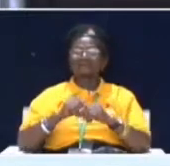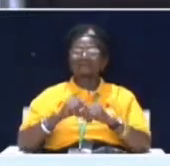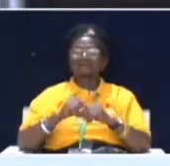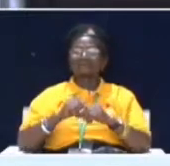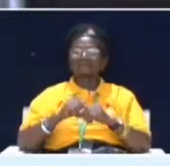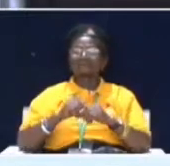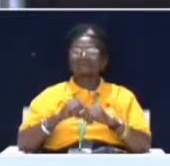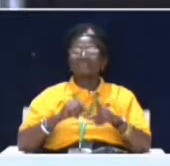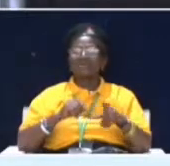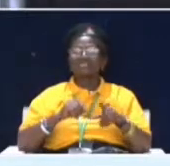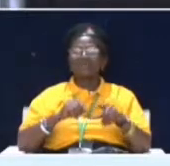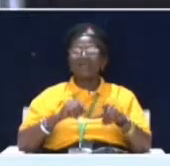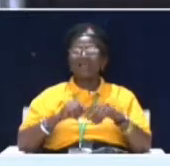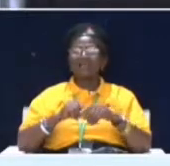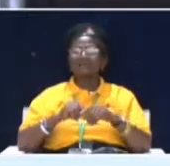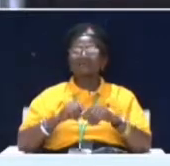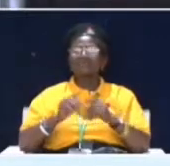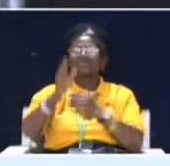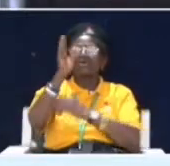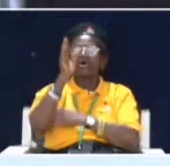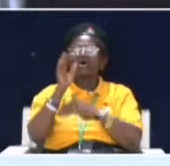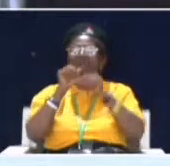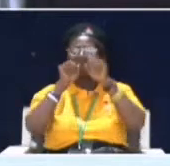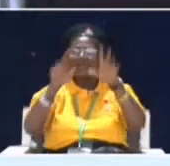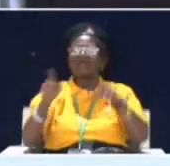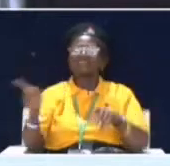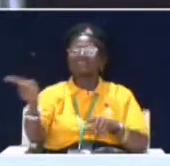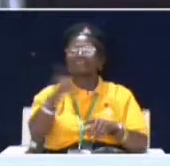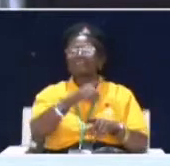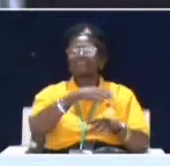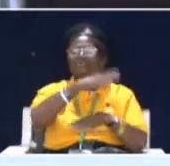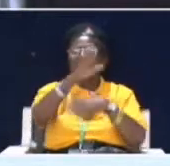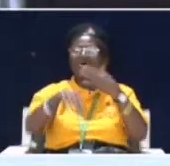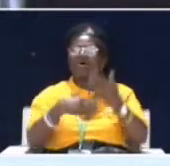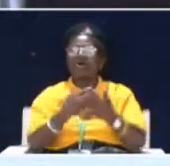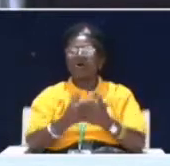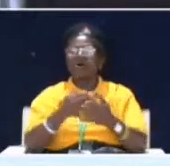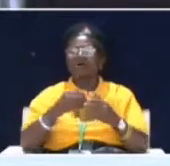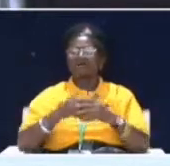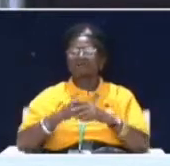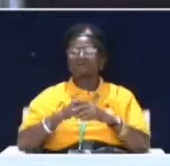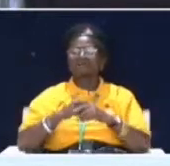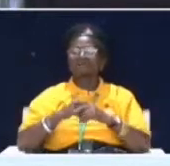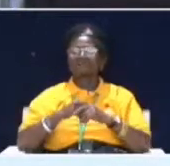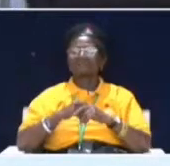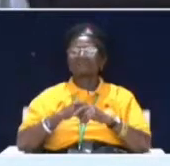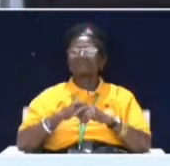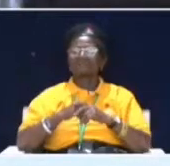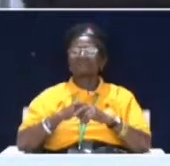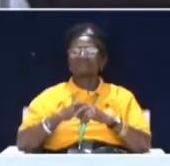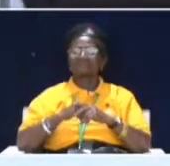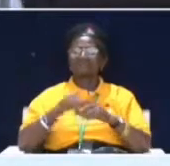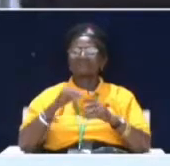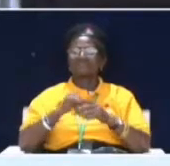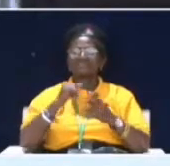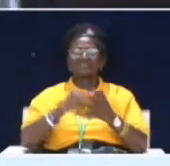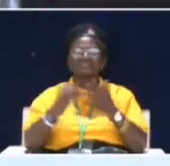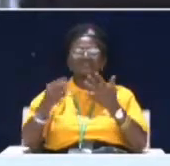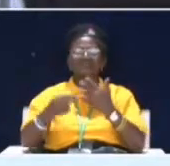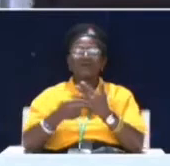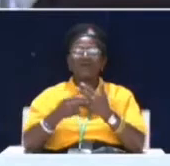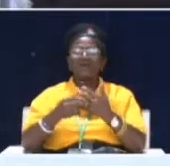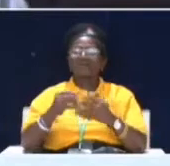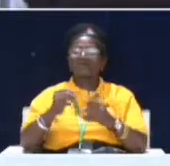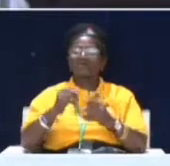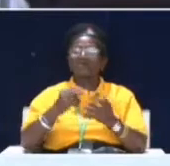God bless you all. A January Holy Ghost service, which